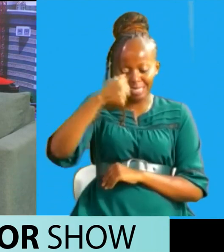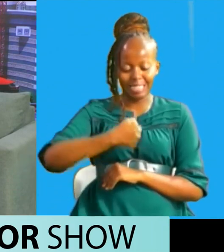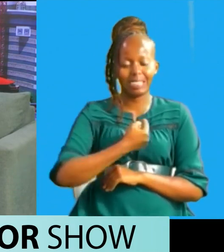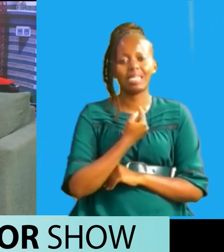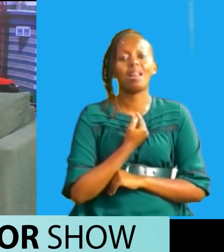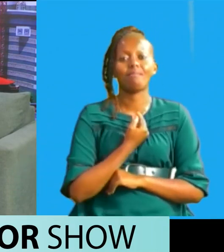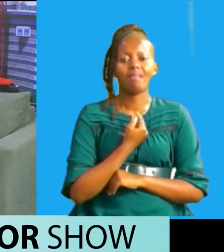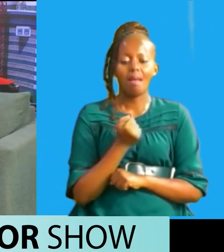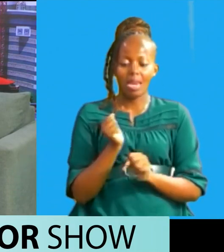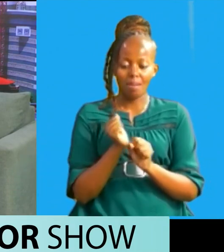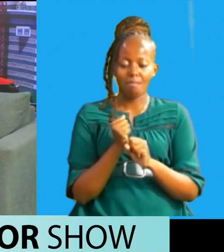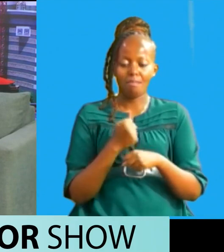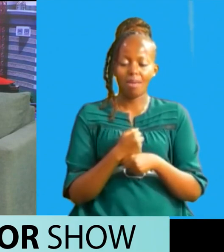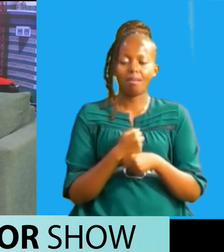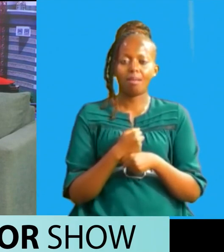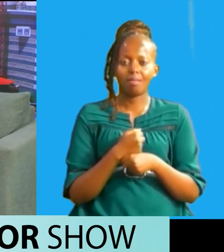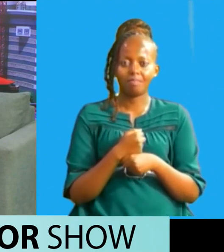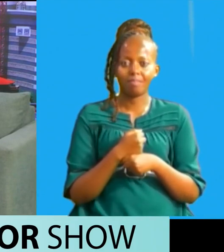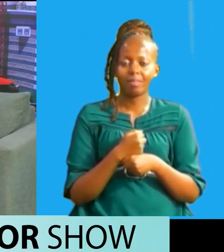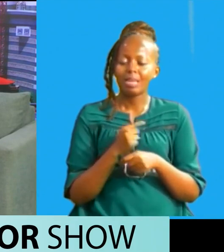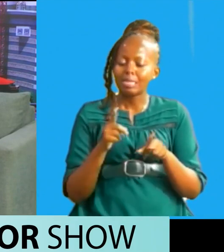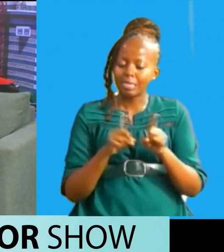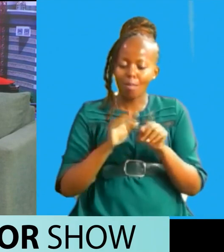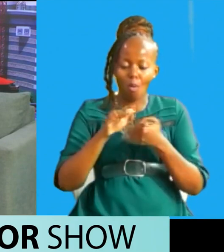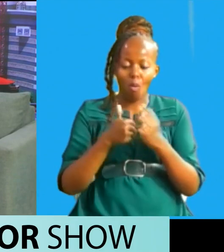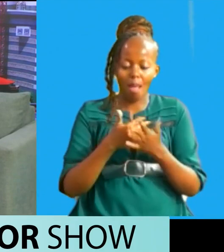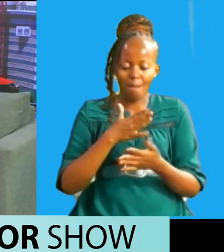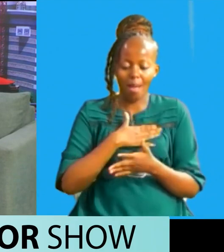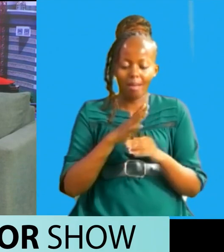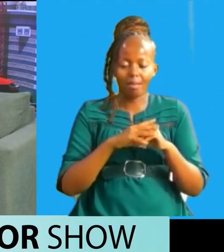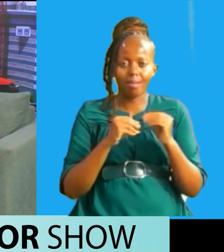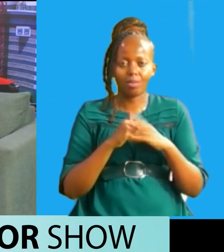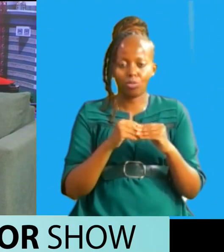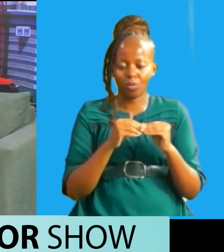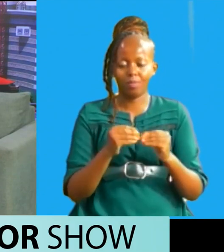has actually designed them. They are all my creations. Yes.